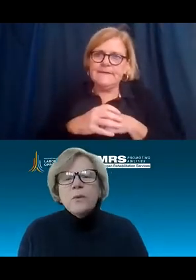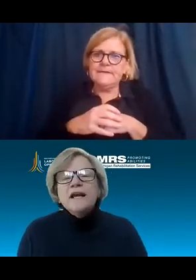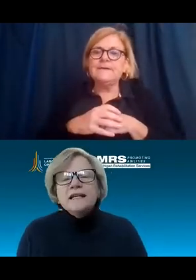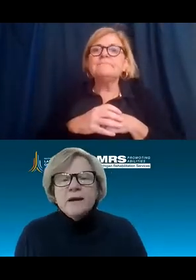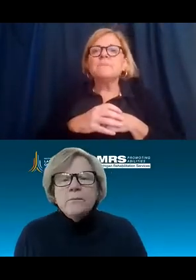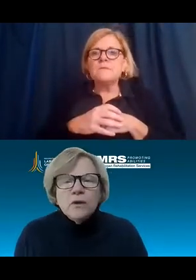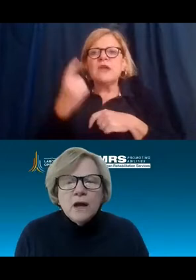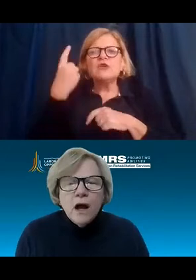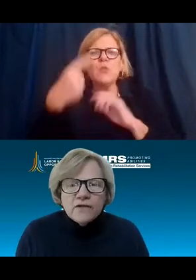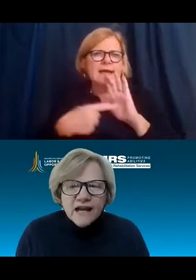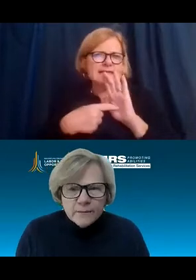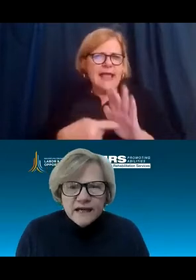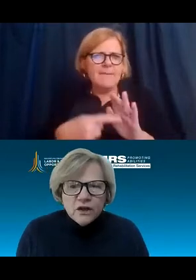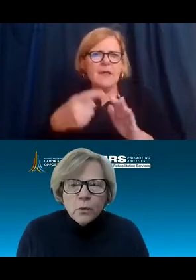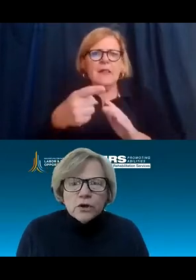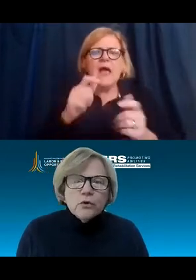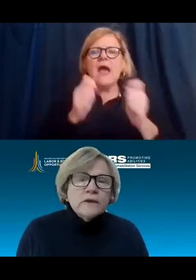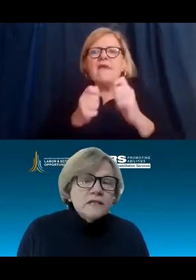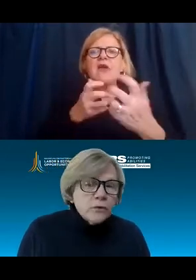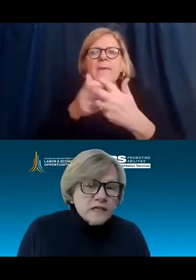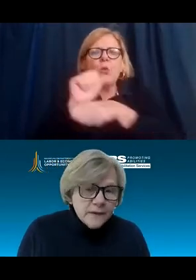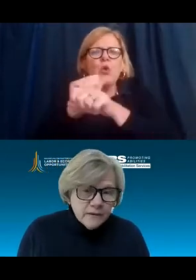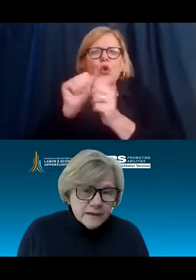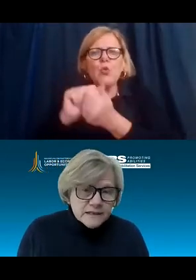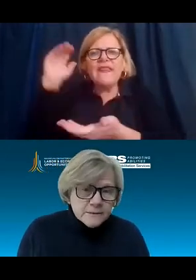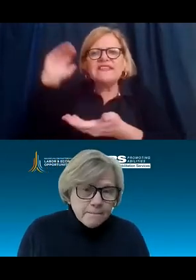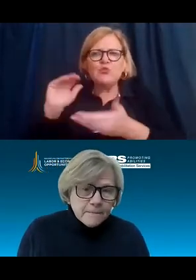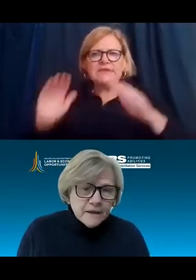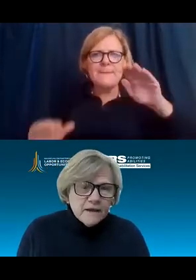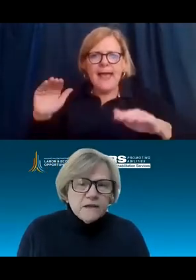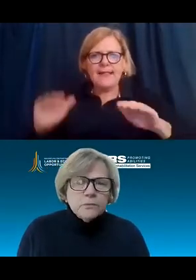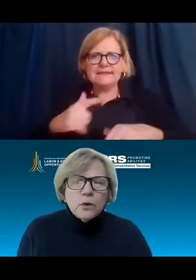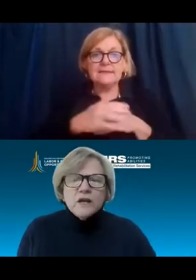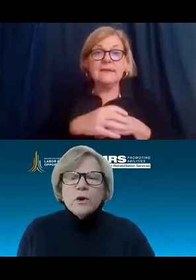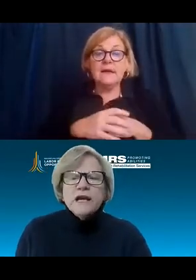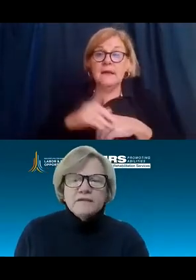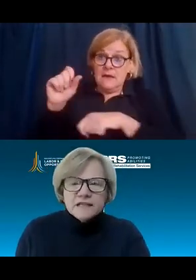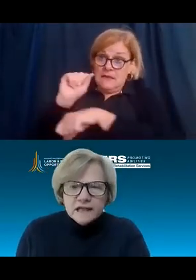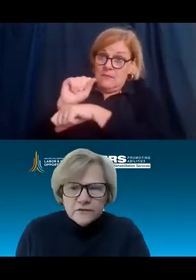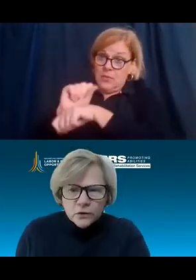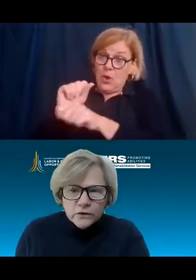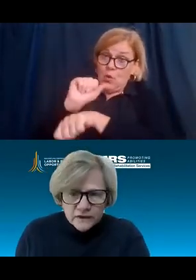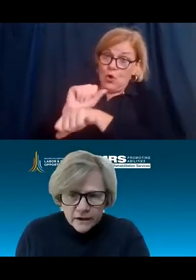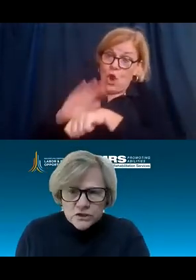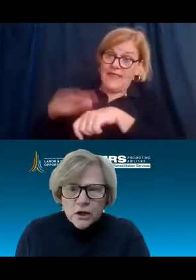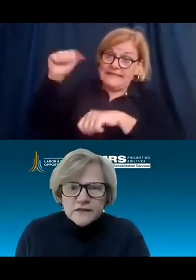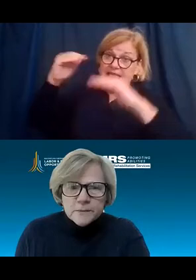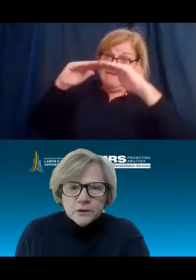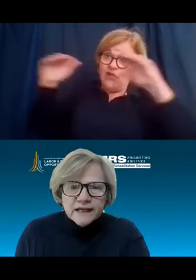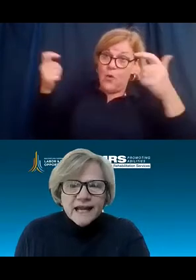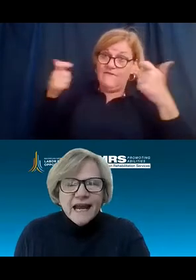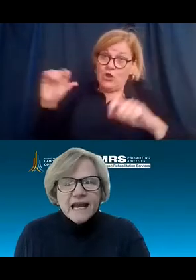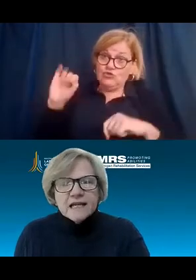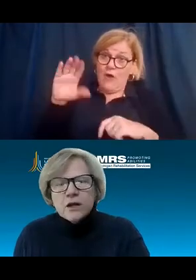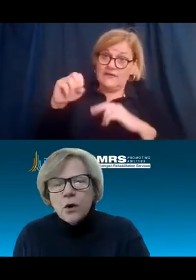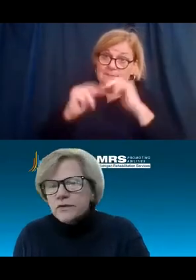Here's one example of accommodating a worker with decreased balance. The employee working on the 10th floor of a large office